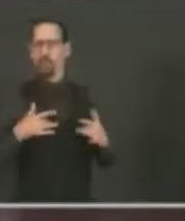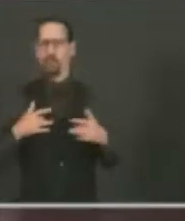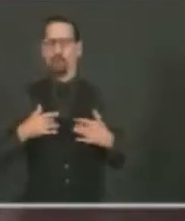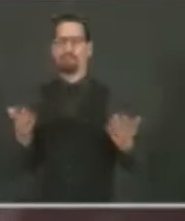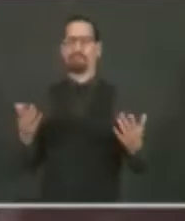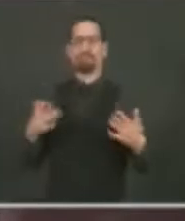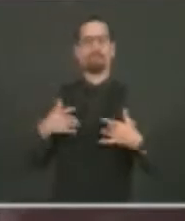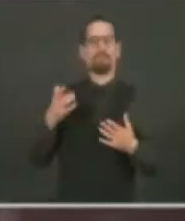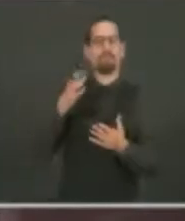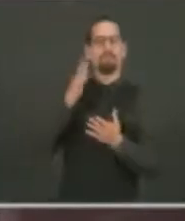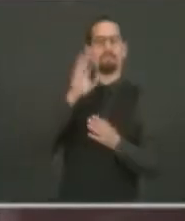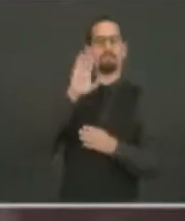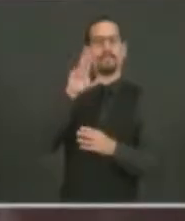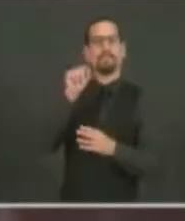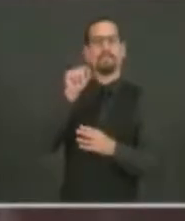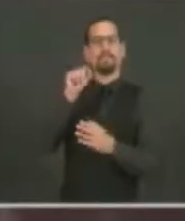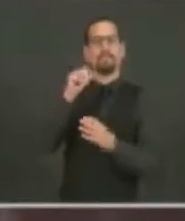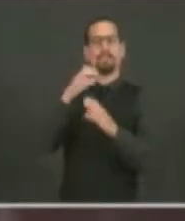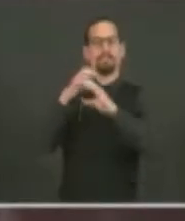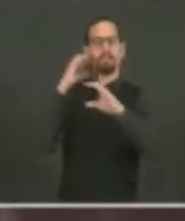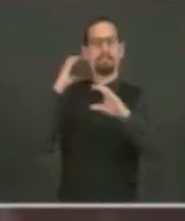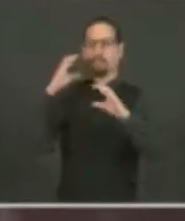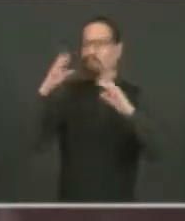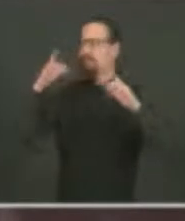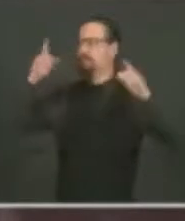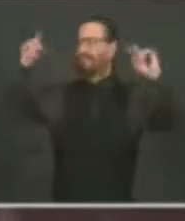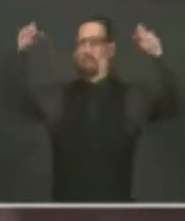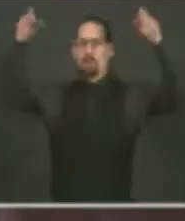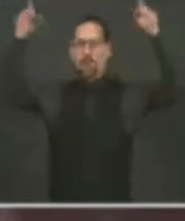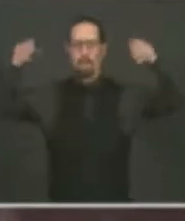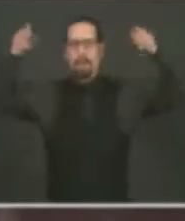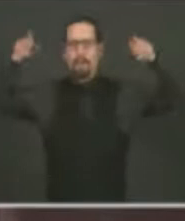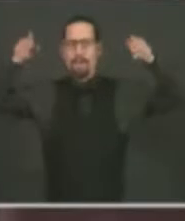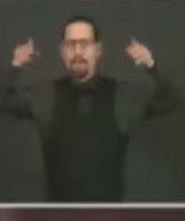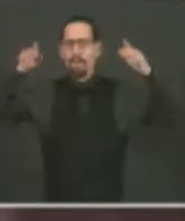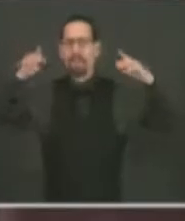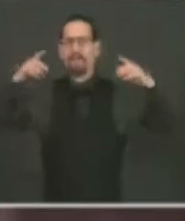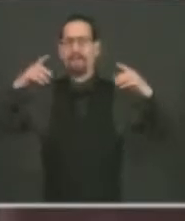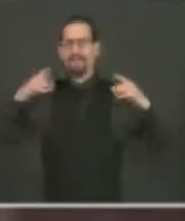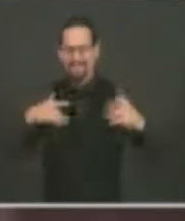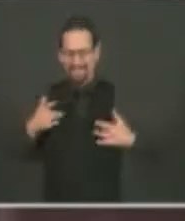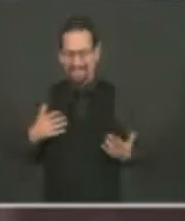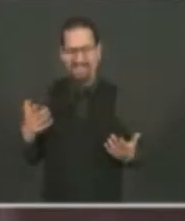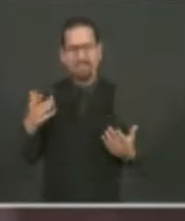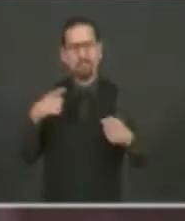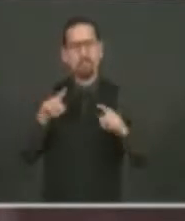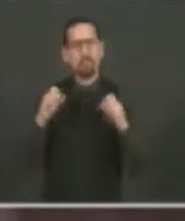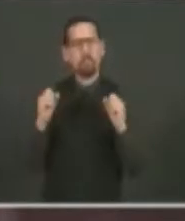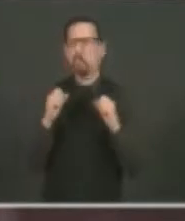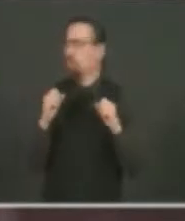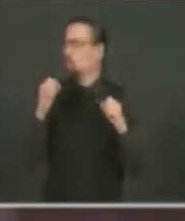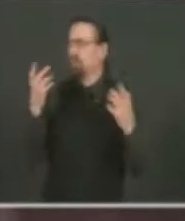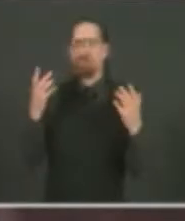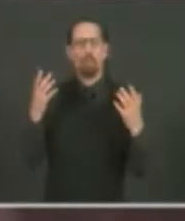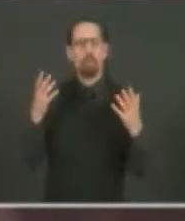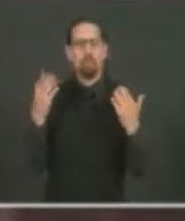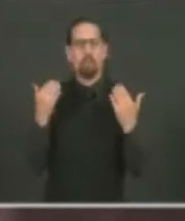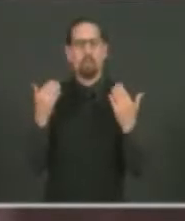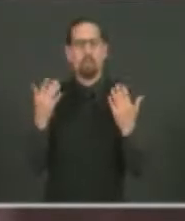plan on updating that guidance as we get into the colder months? We'll deal, like everything, we'll deal with it when we get